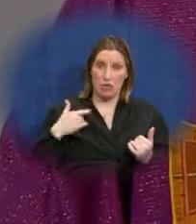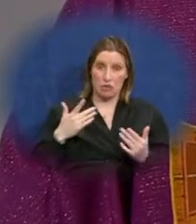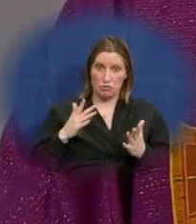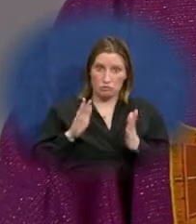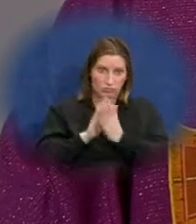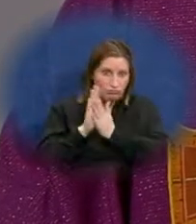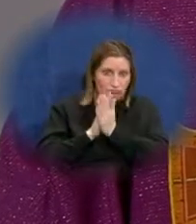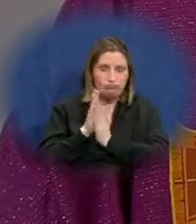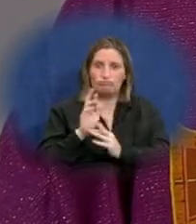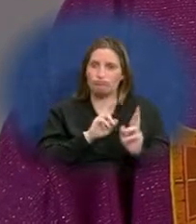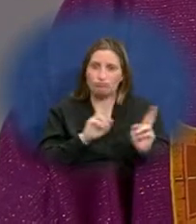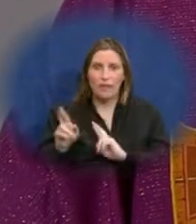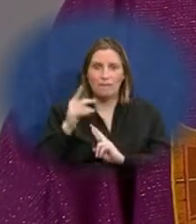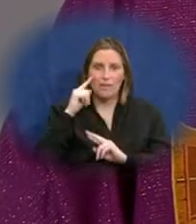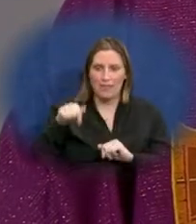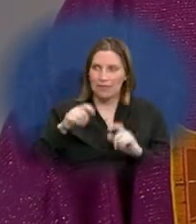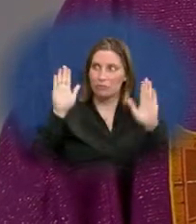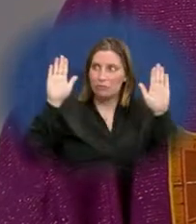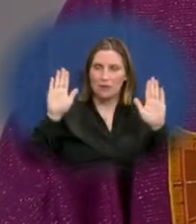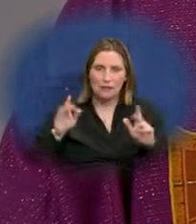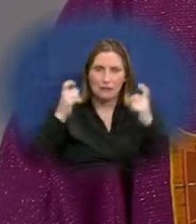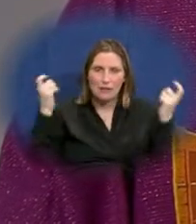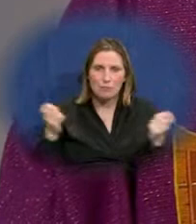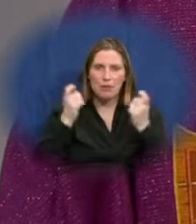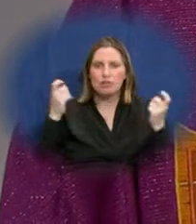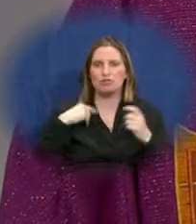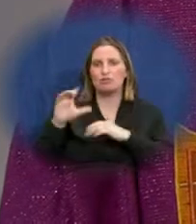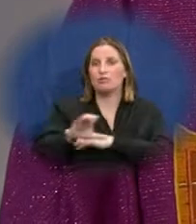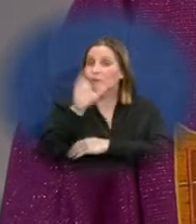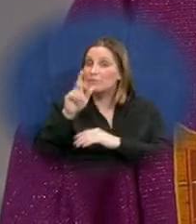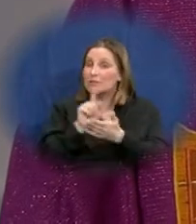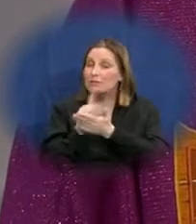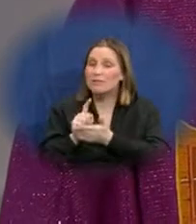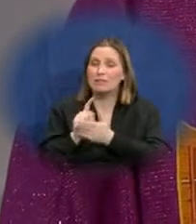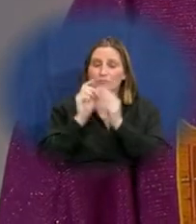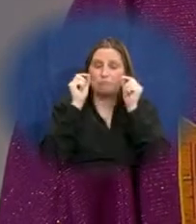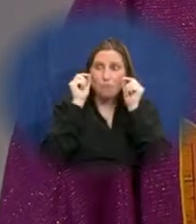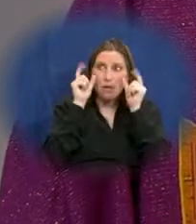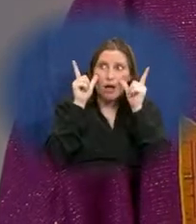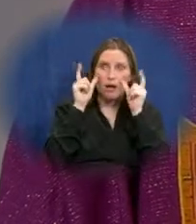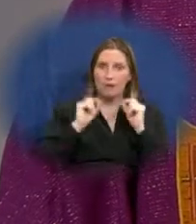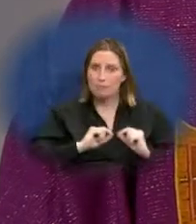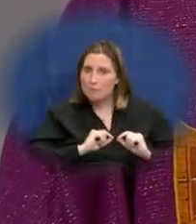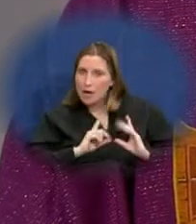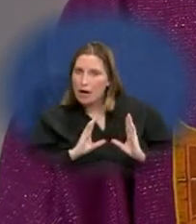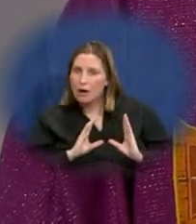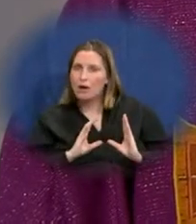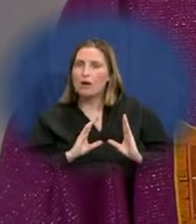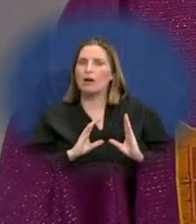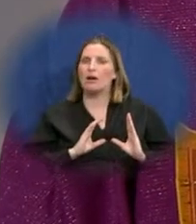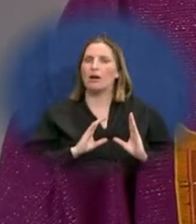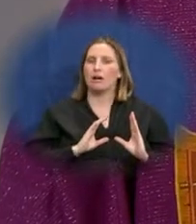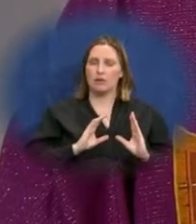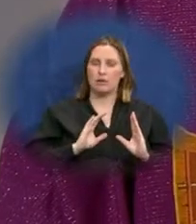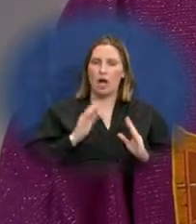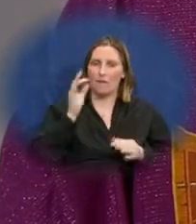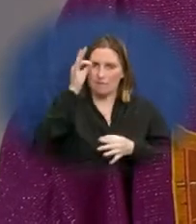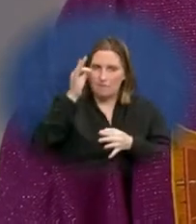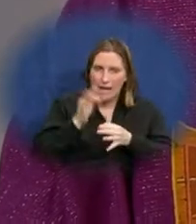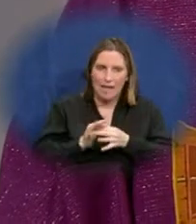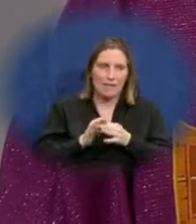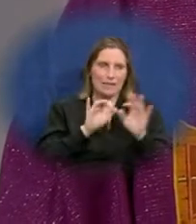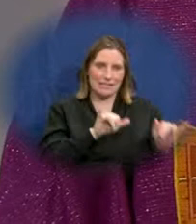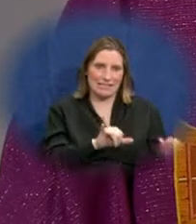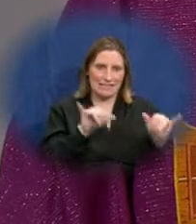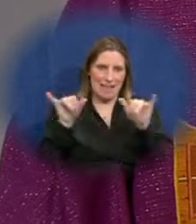great celebration of this Christmas week with open hearts and open eyes, the eyes of faith that certainly a Joseph had